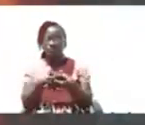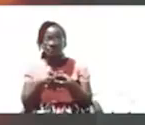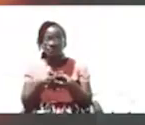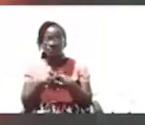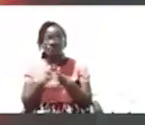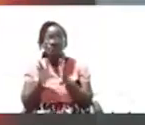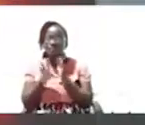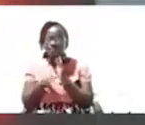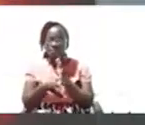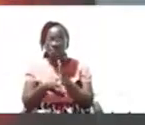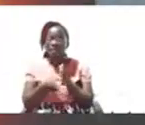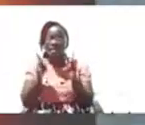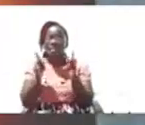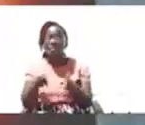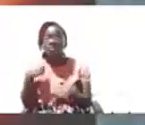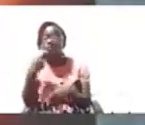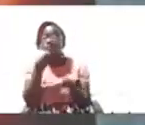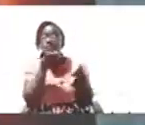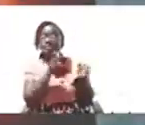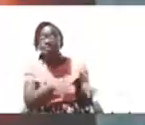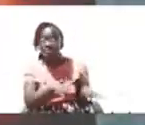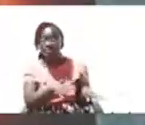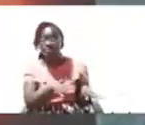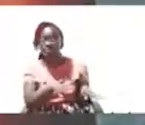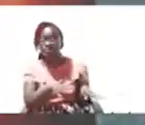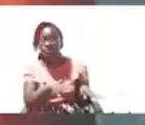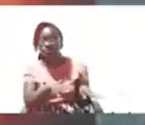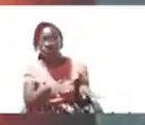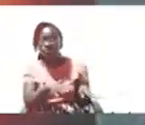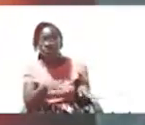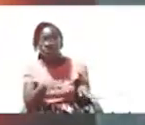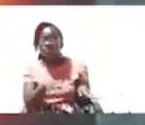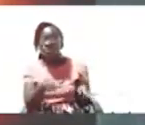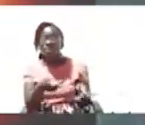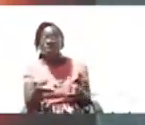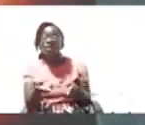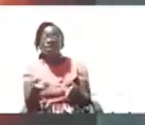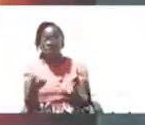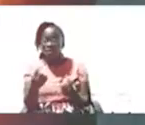wodu e free edi. Ay.